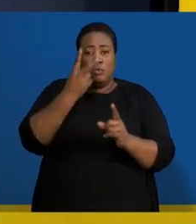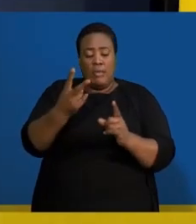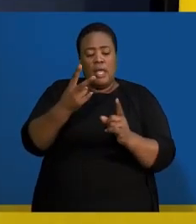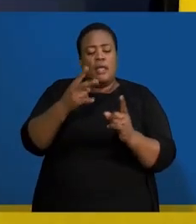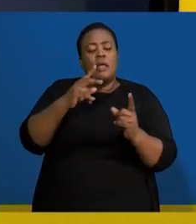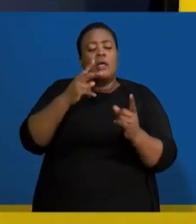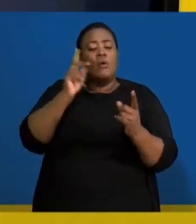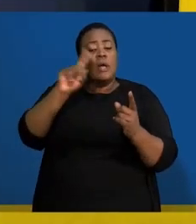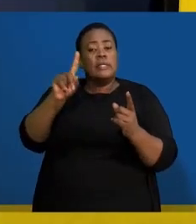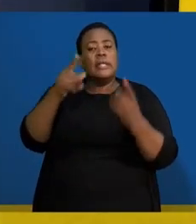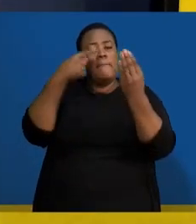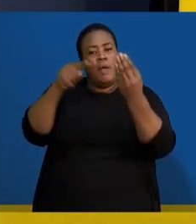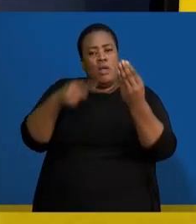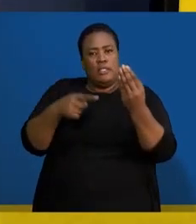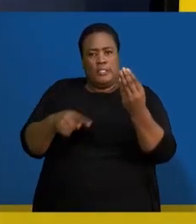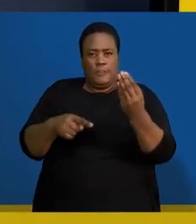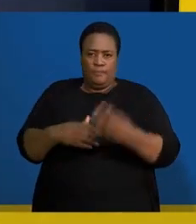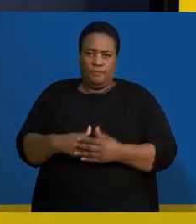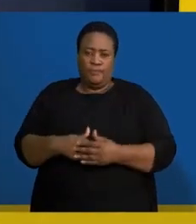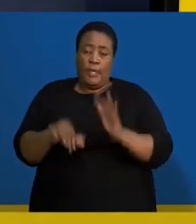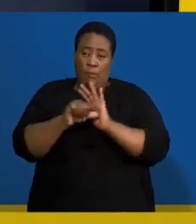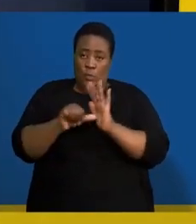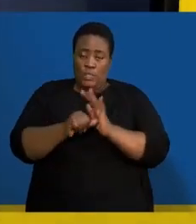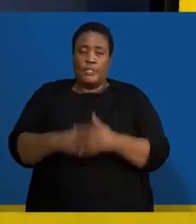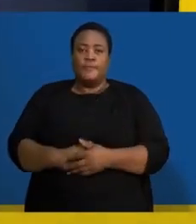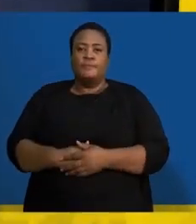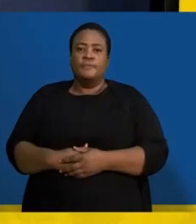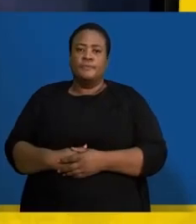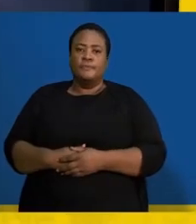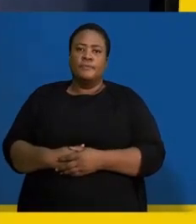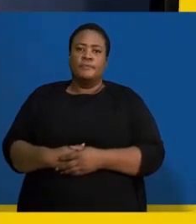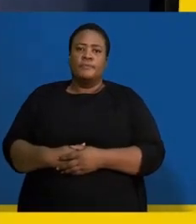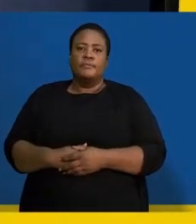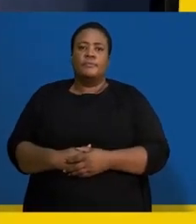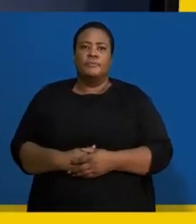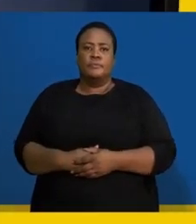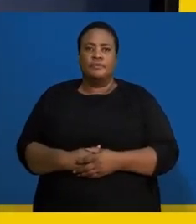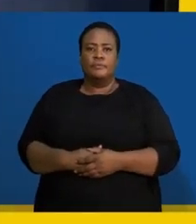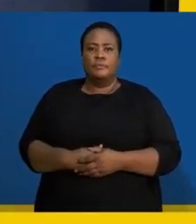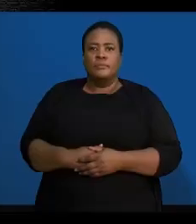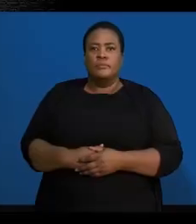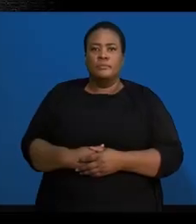allocation because those two go hand in hand. That is very important. Don't forget that. Okay.